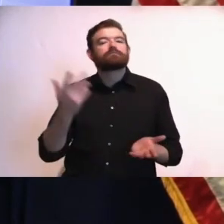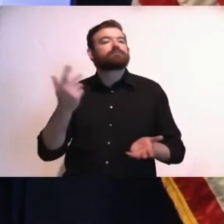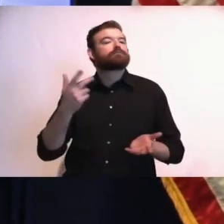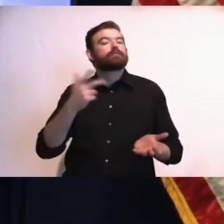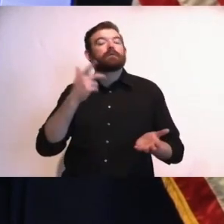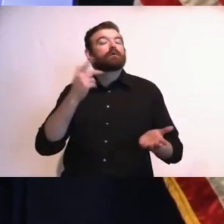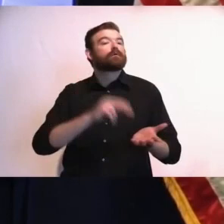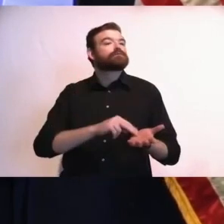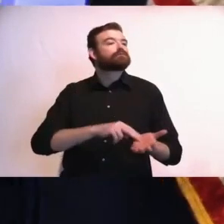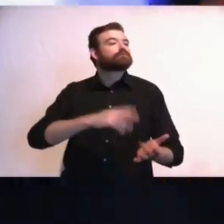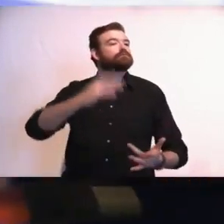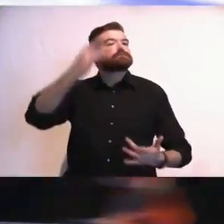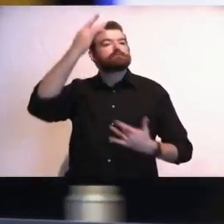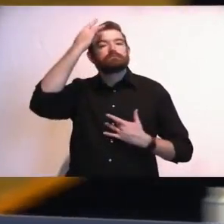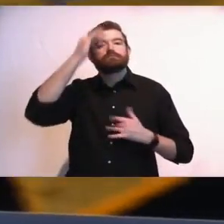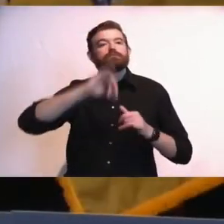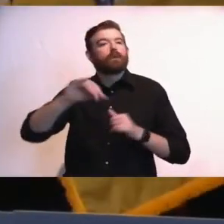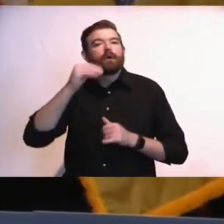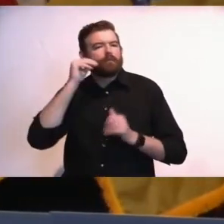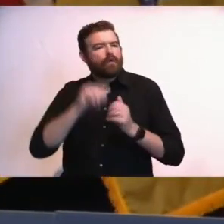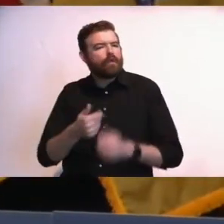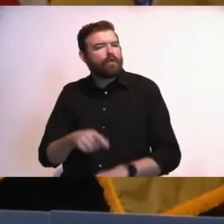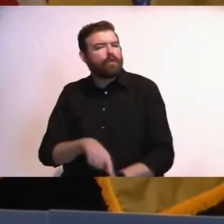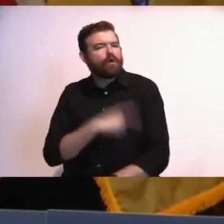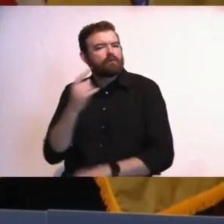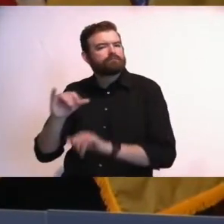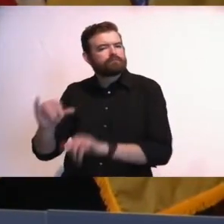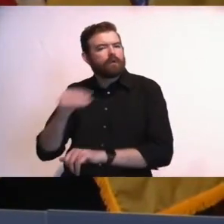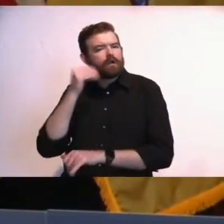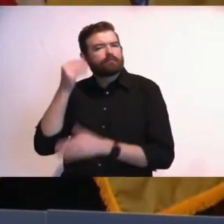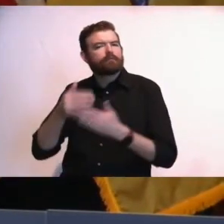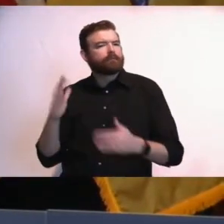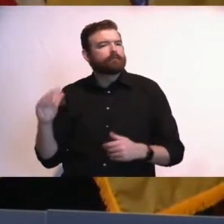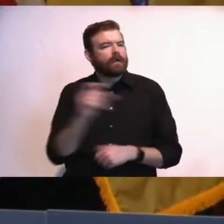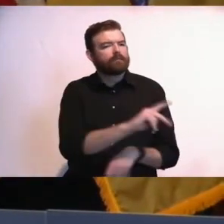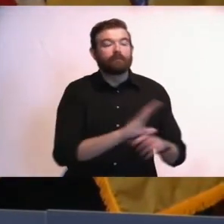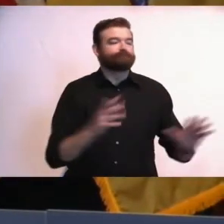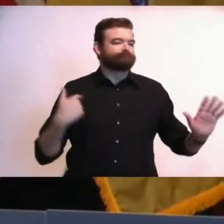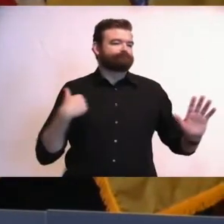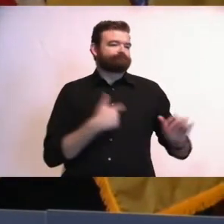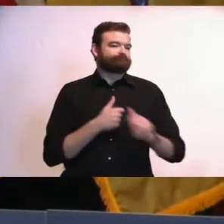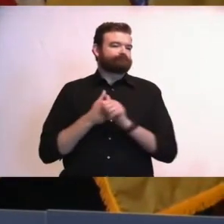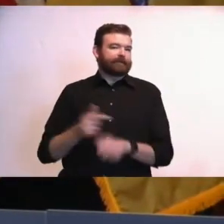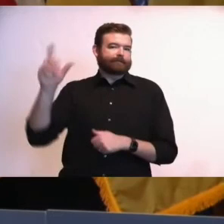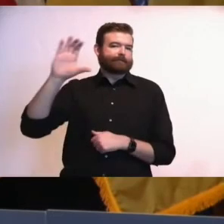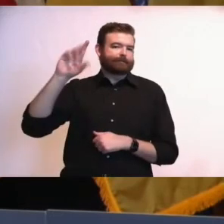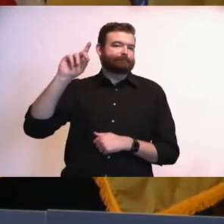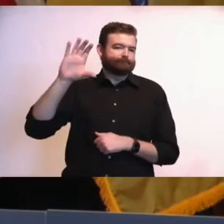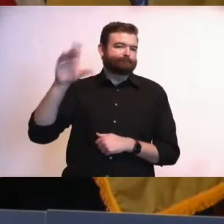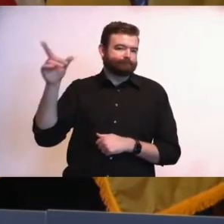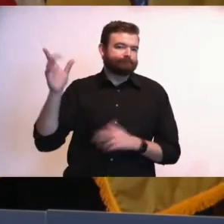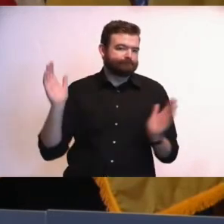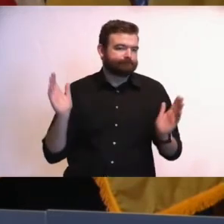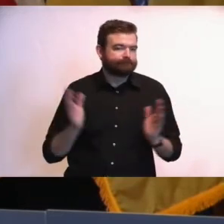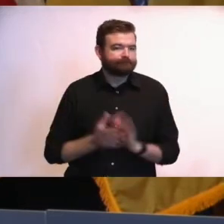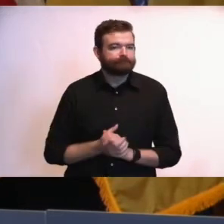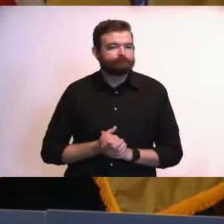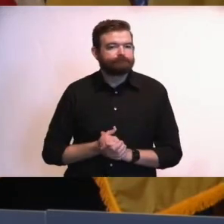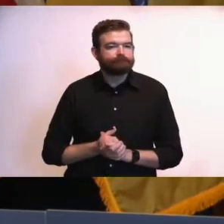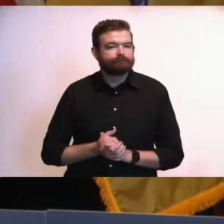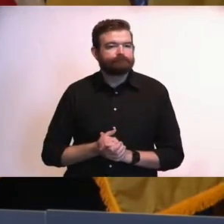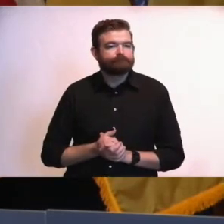that. Yes, our Department of Health had just recently updated our healthcare provider